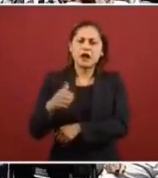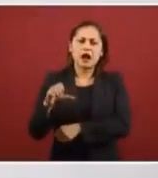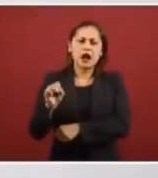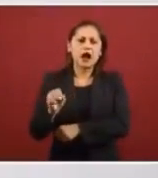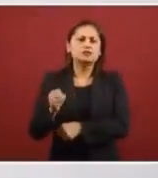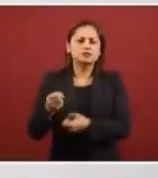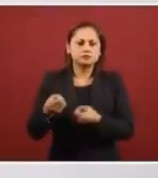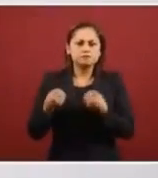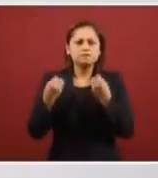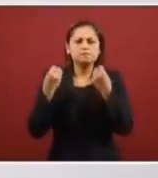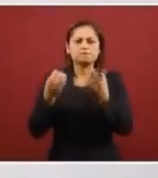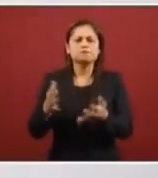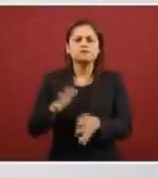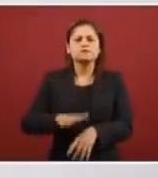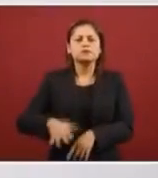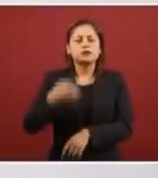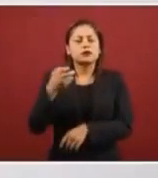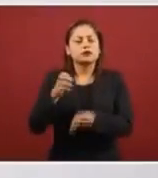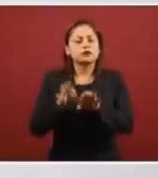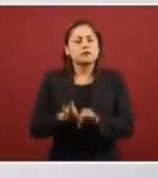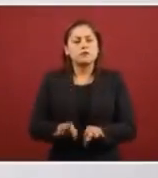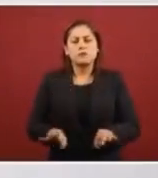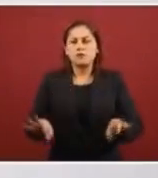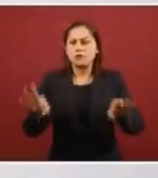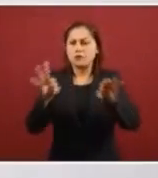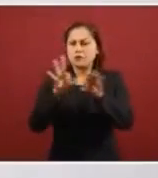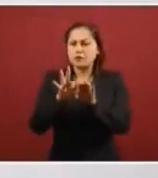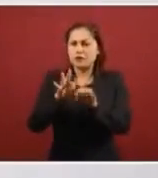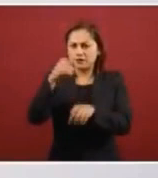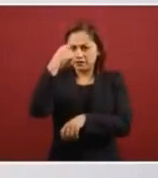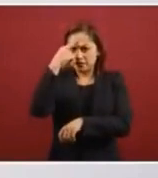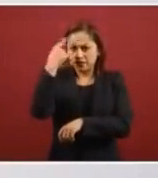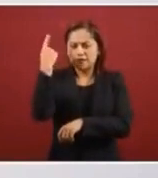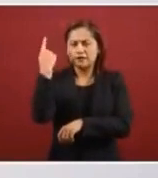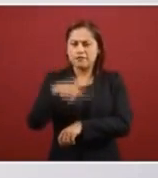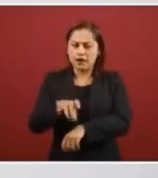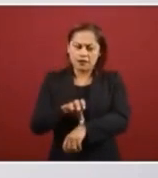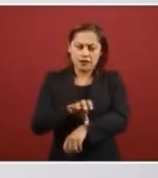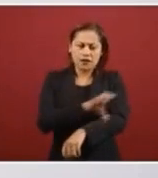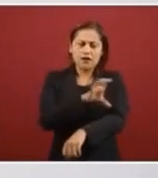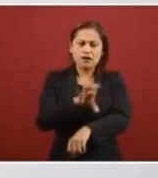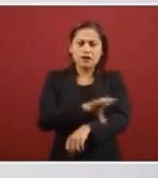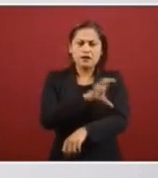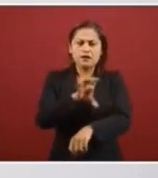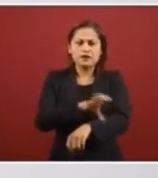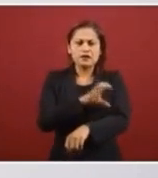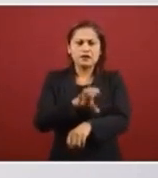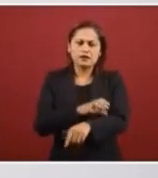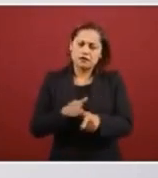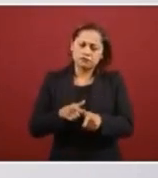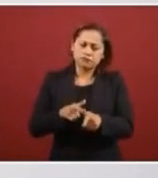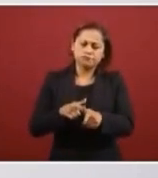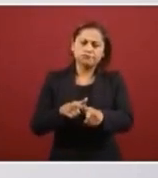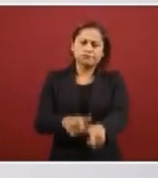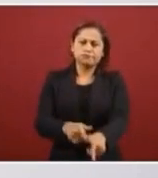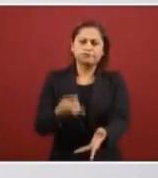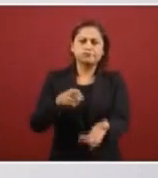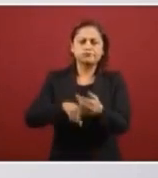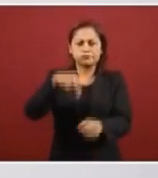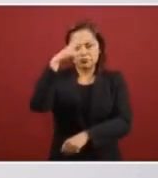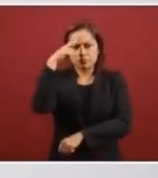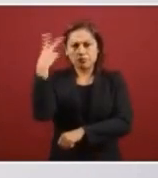have an Afghan primary for the for the energy and for the